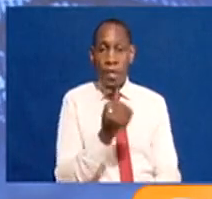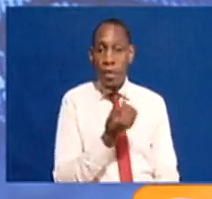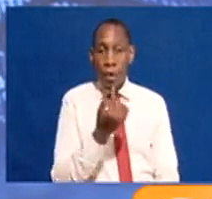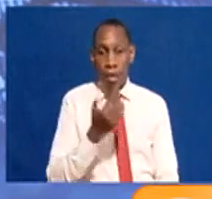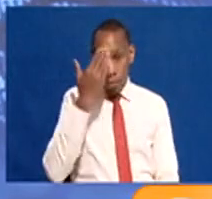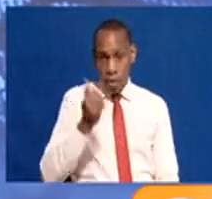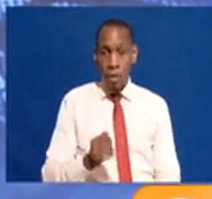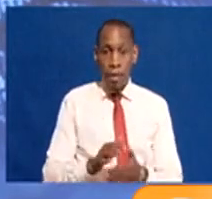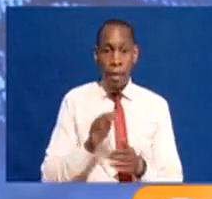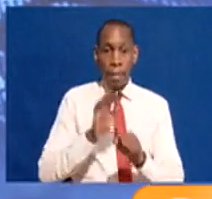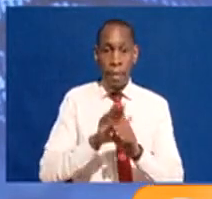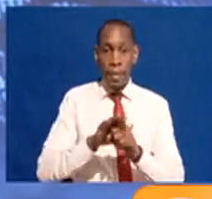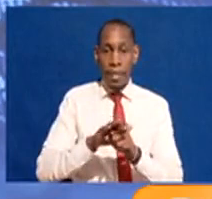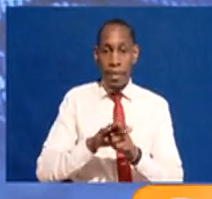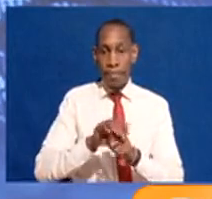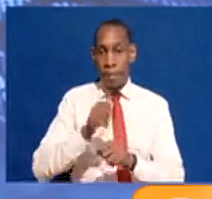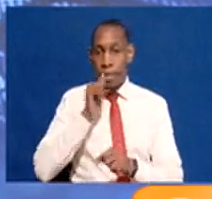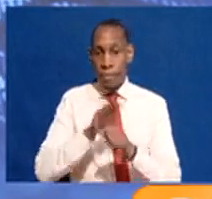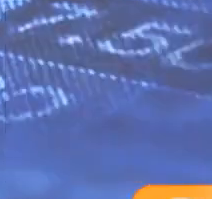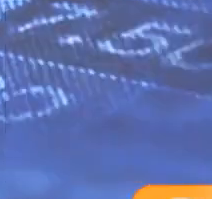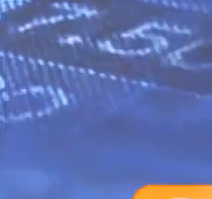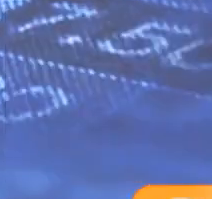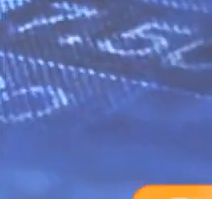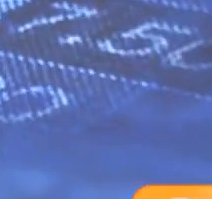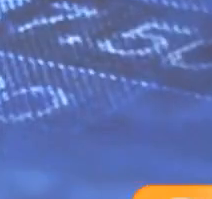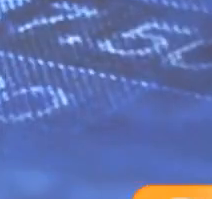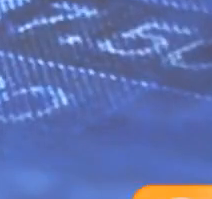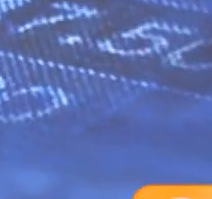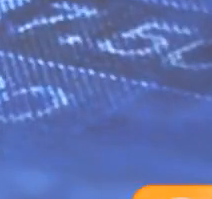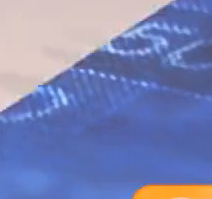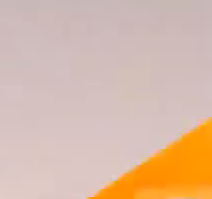many others we have seen before. That's my take tonight.